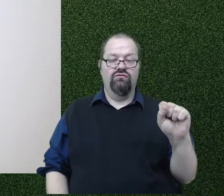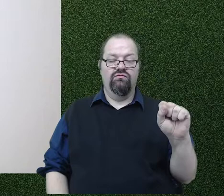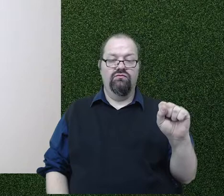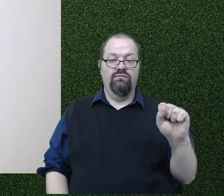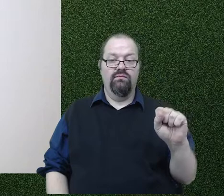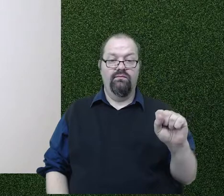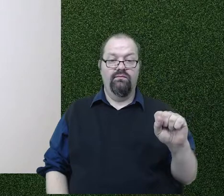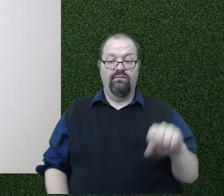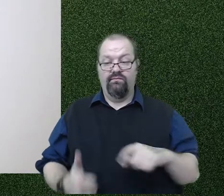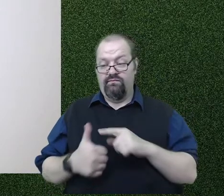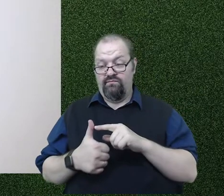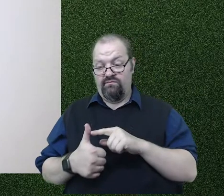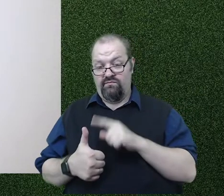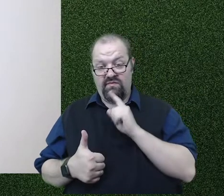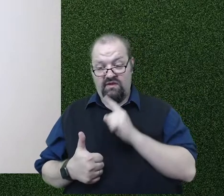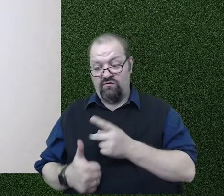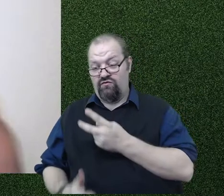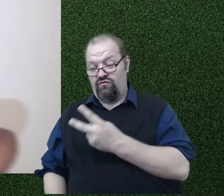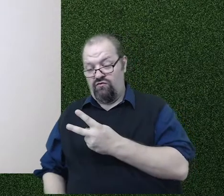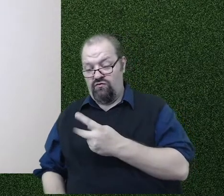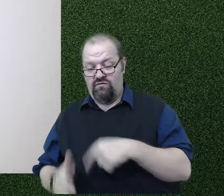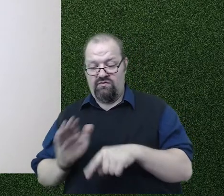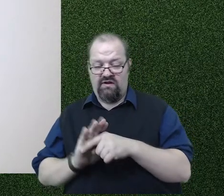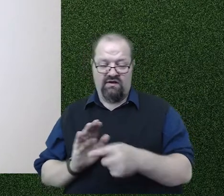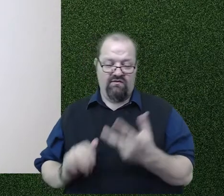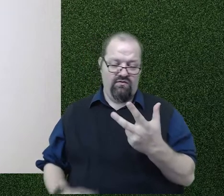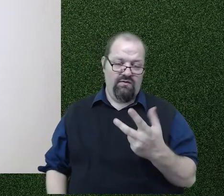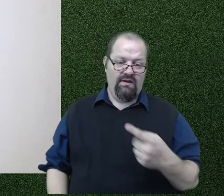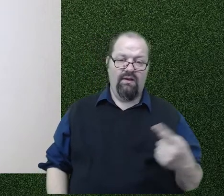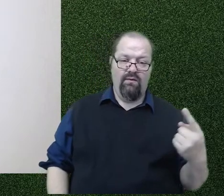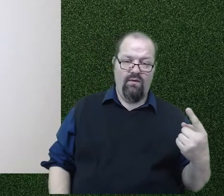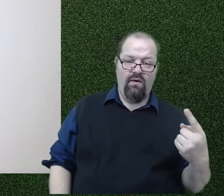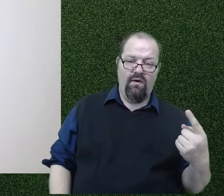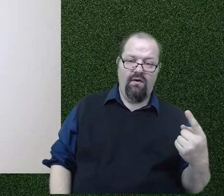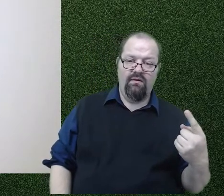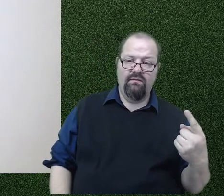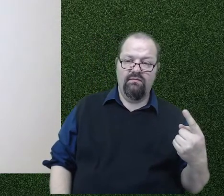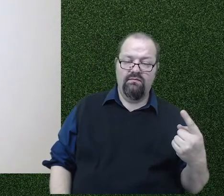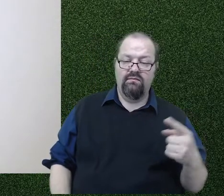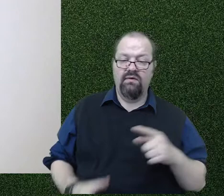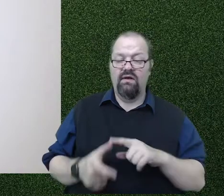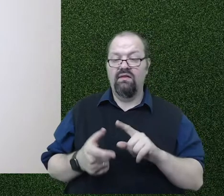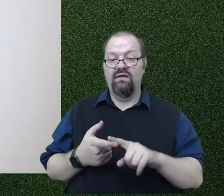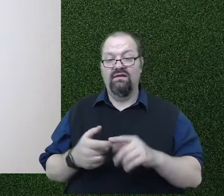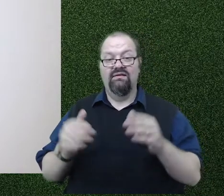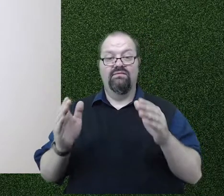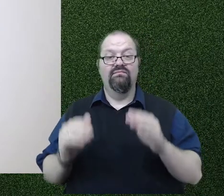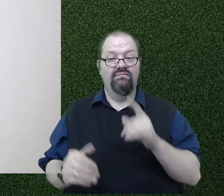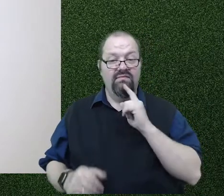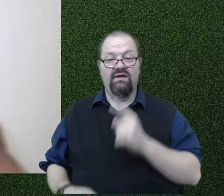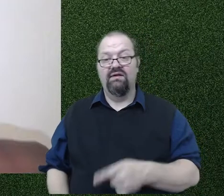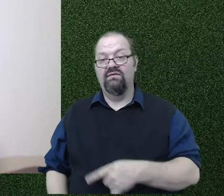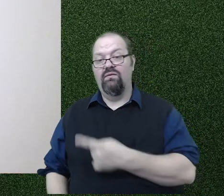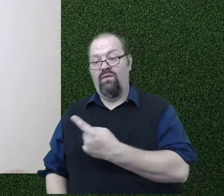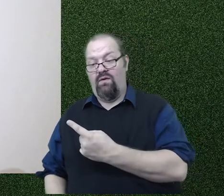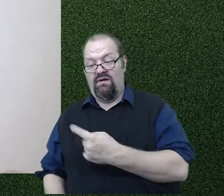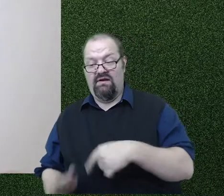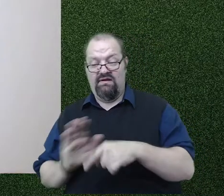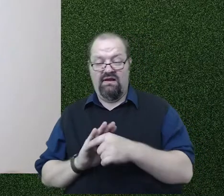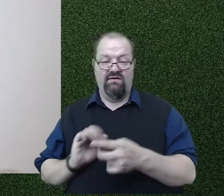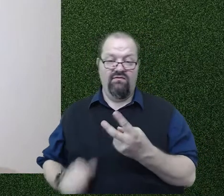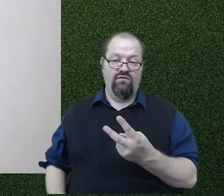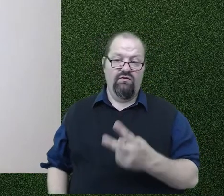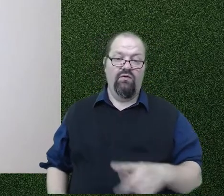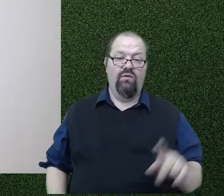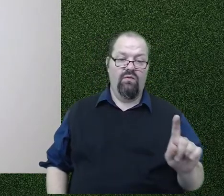One is 2, -3, 1. And the second vector is 1, negative 2, 1. That's u and that's